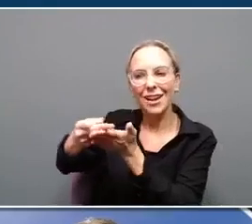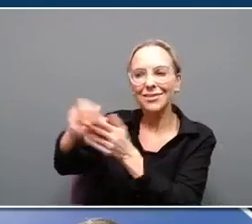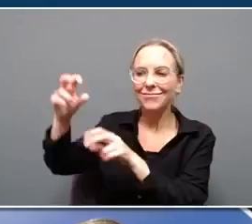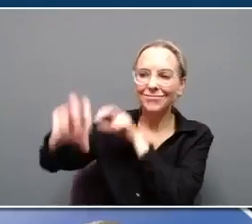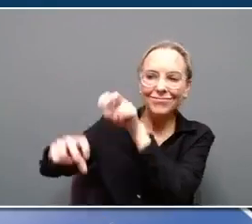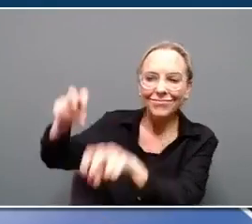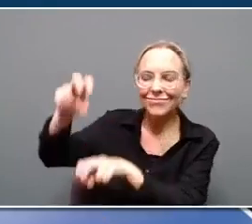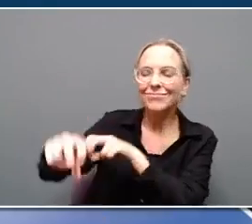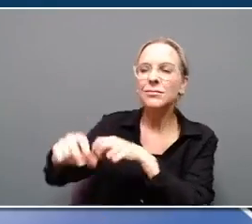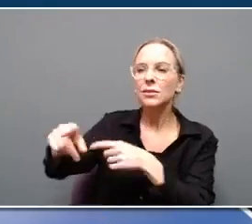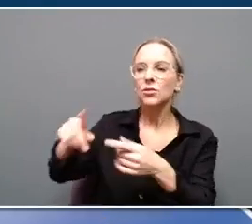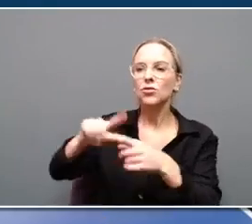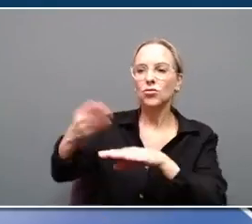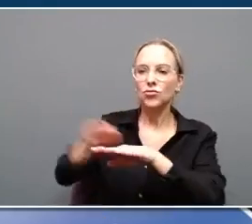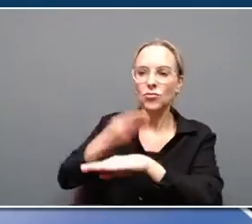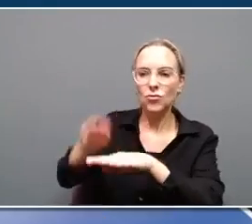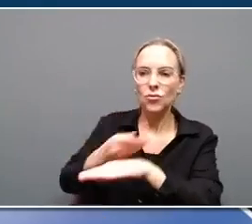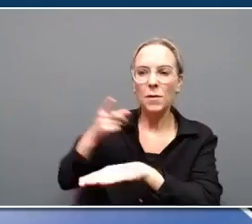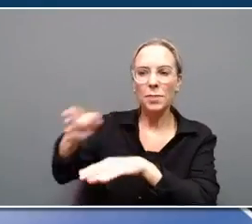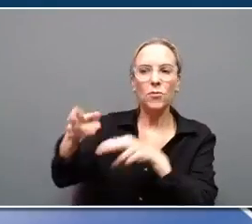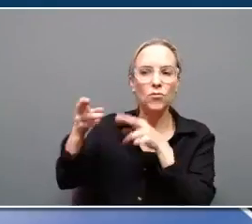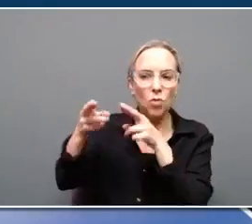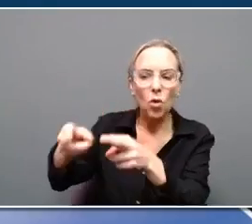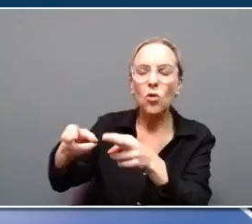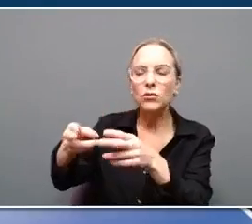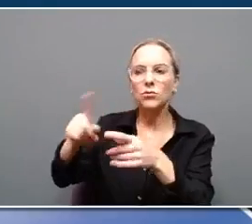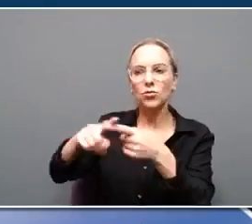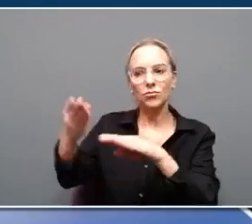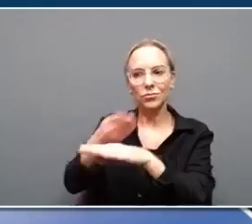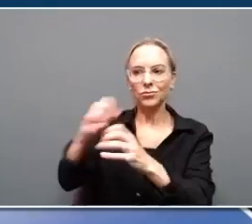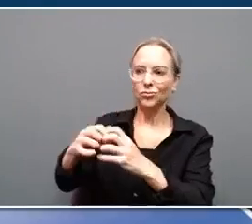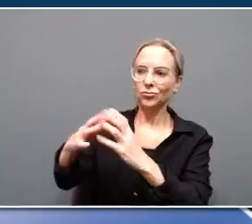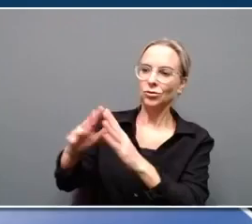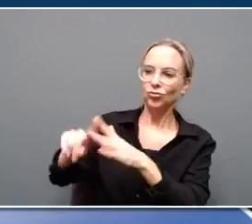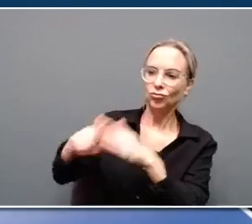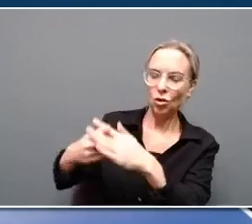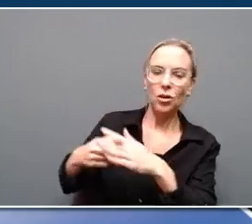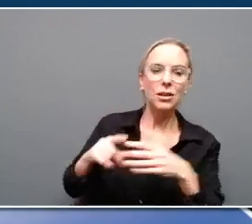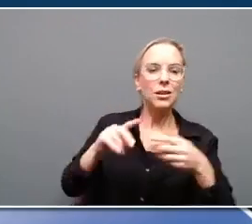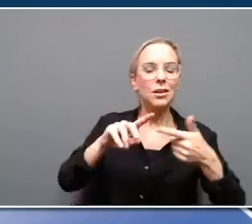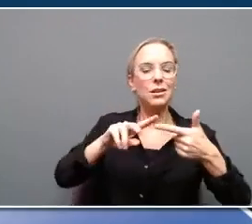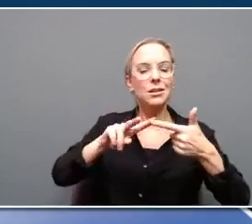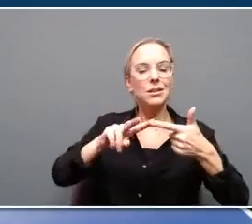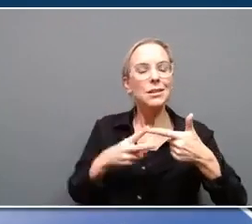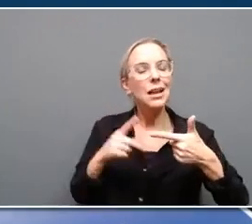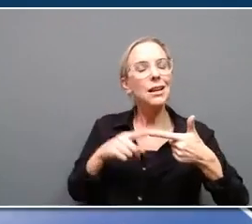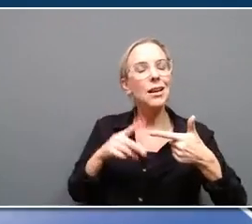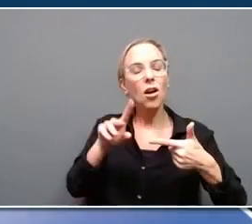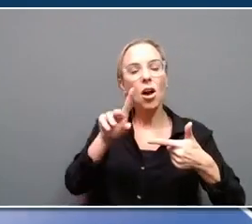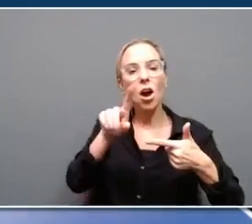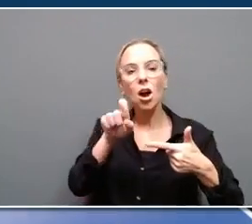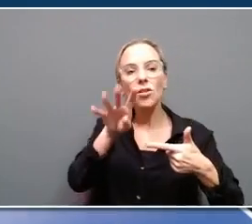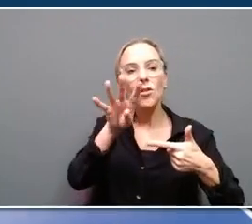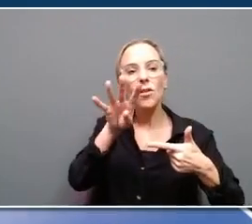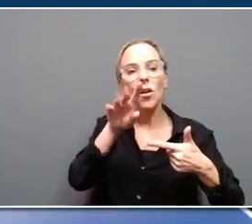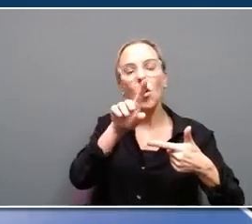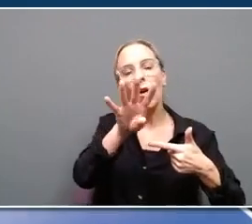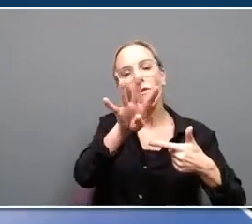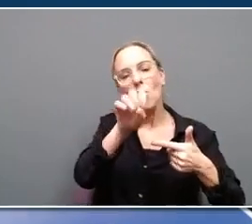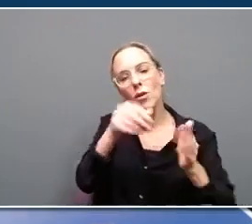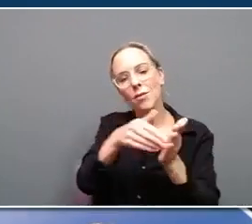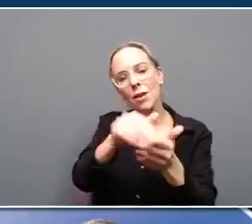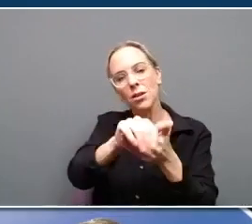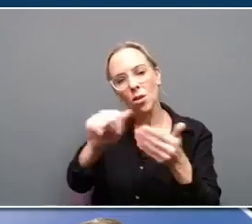that construction underway. The second is a $40 million project to complete the final section of the new U.S.